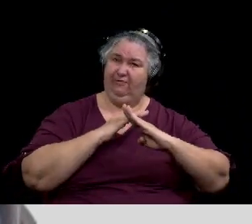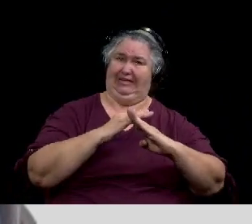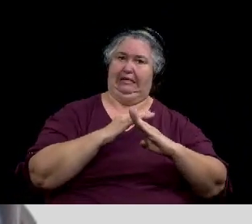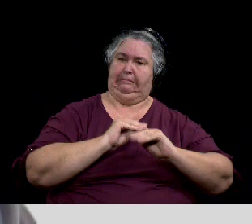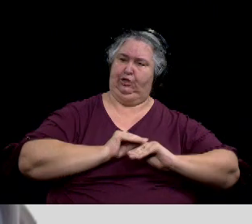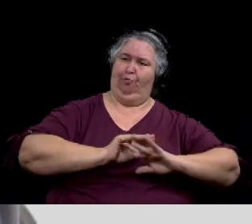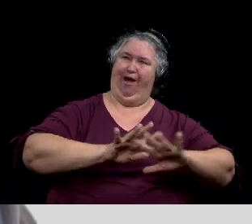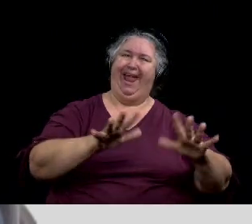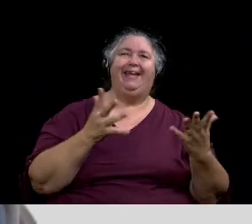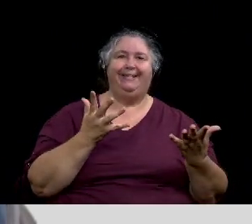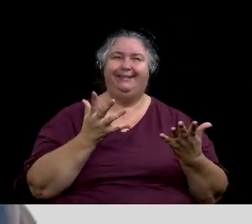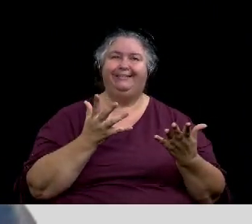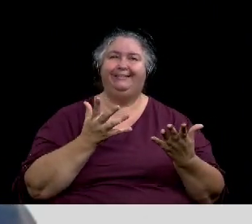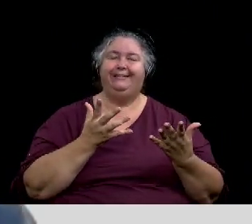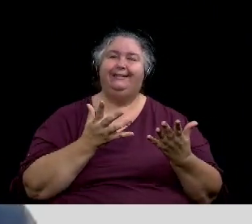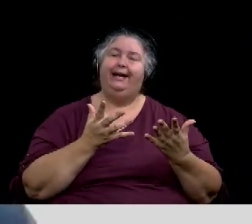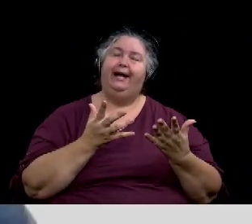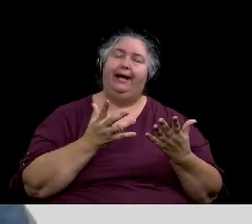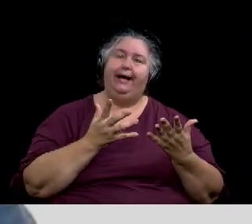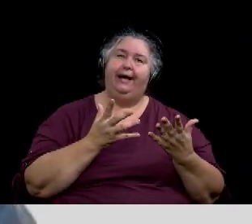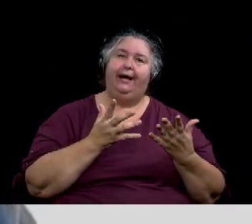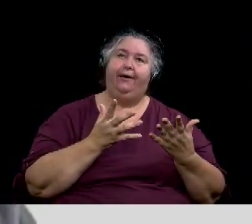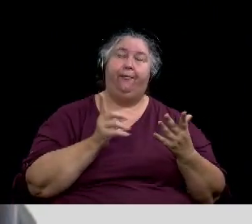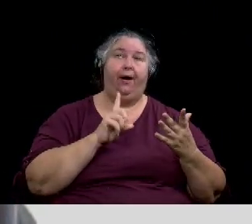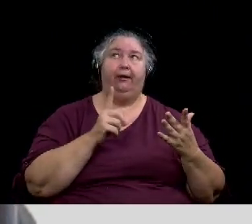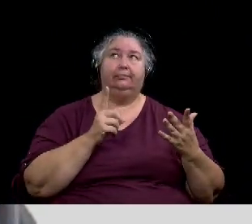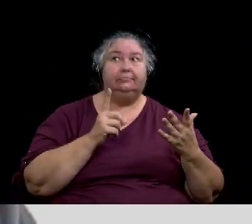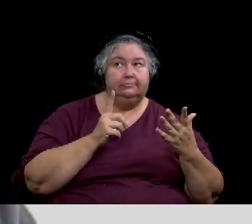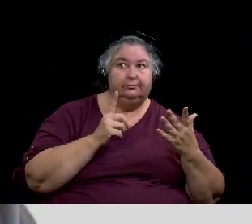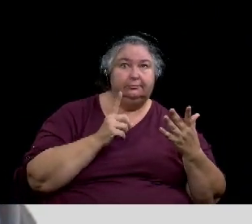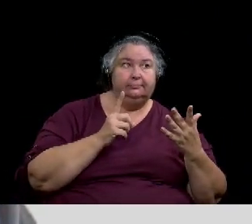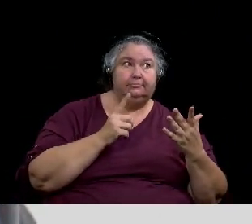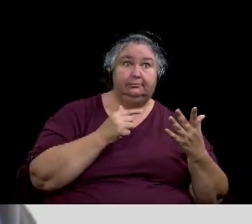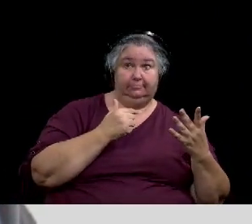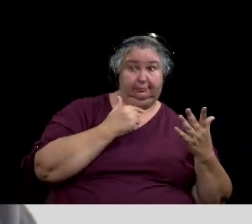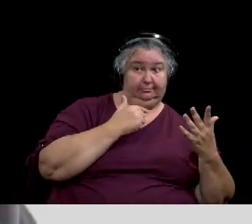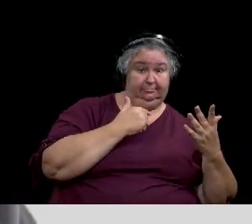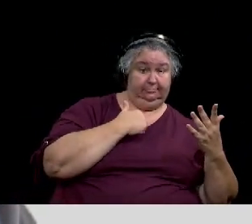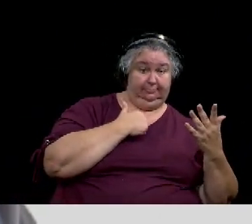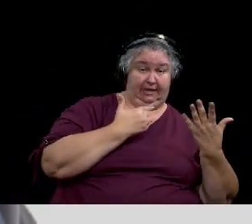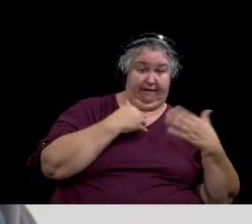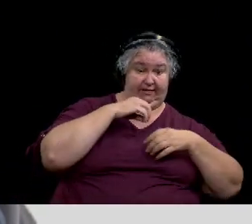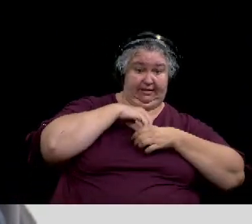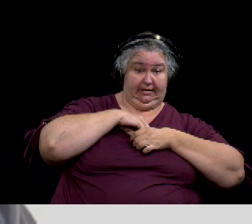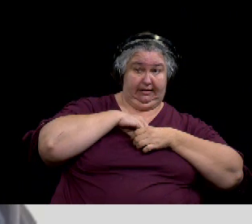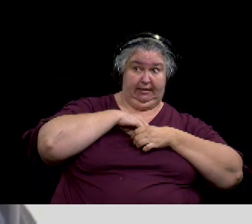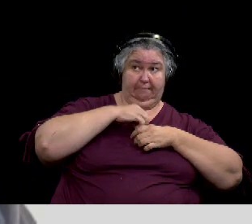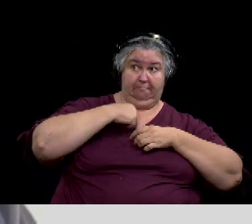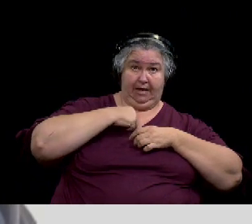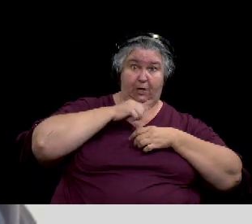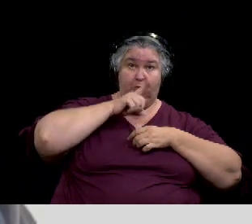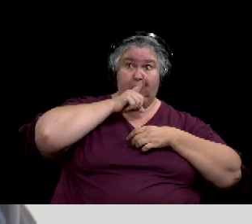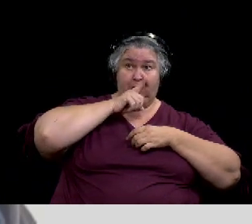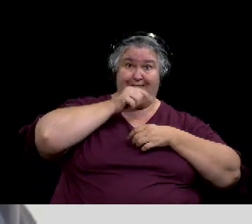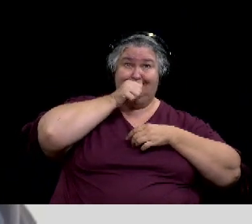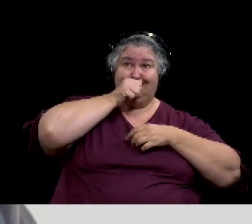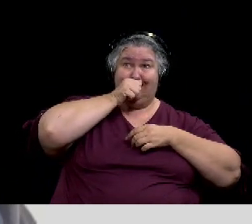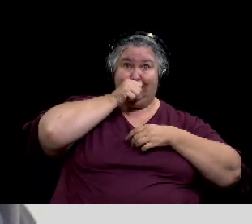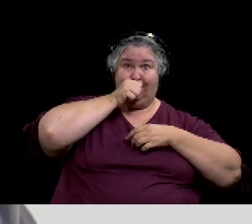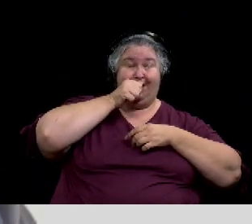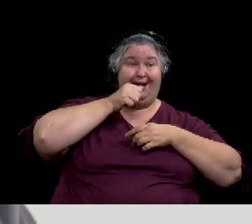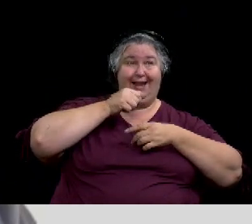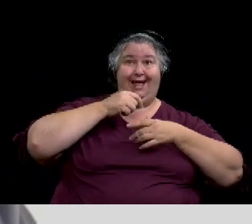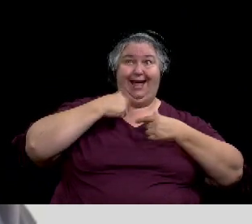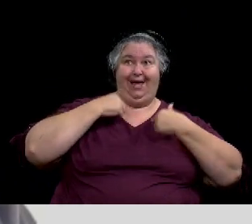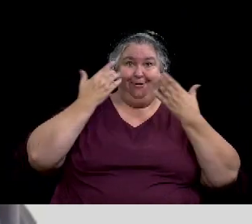can use in instances where I don't know that I might be carrying a virus. But once I know that, it is incumbent